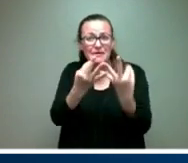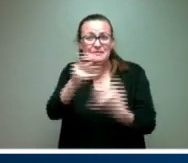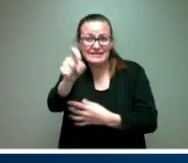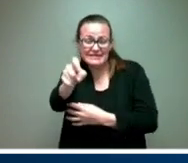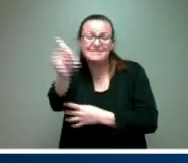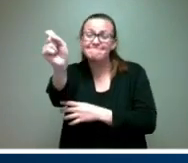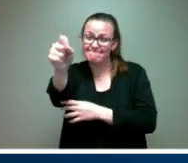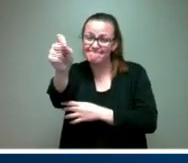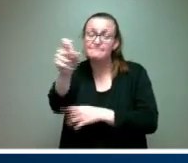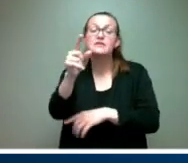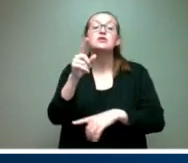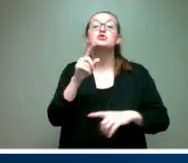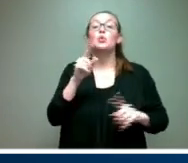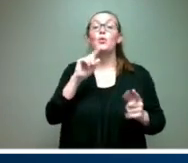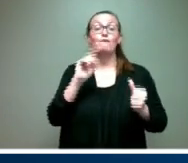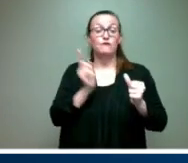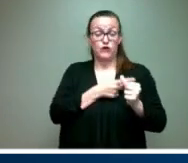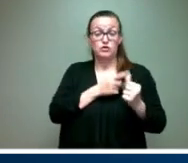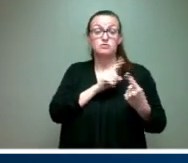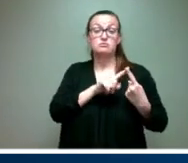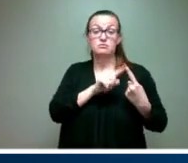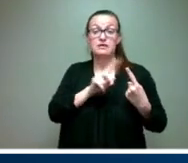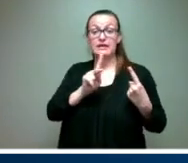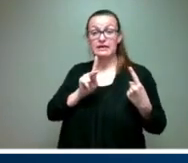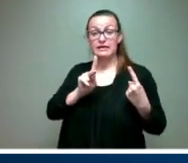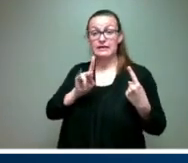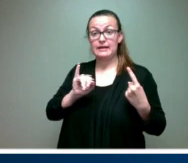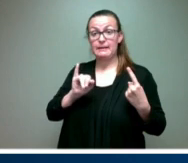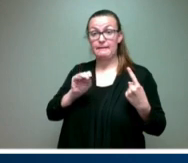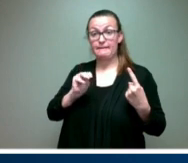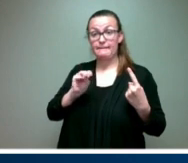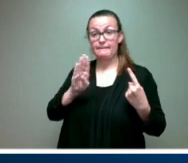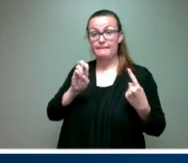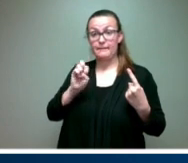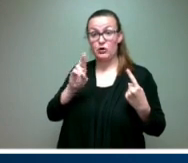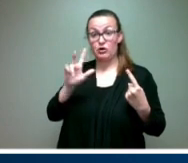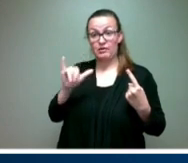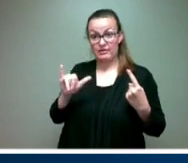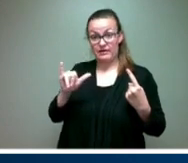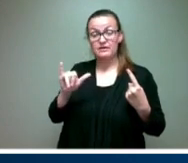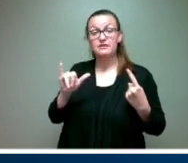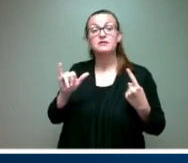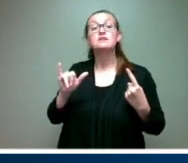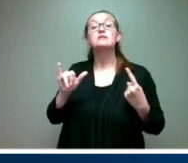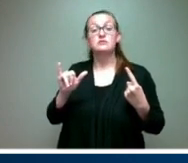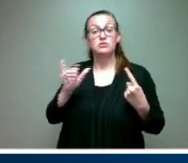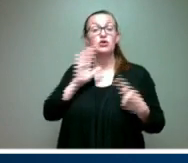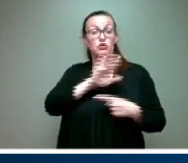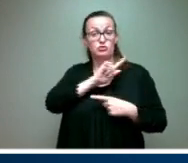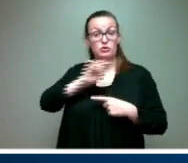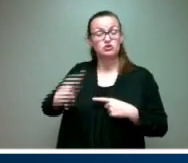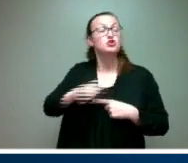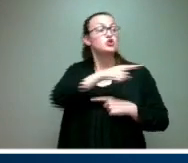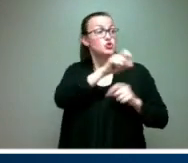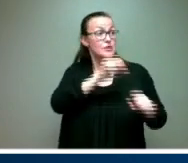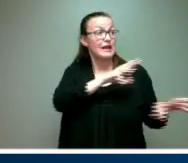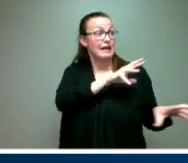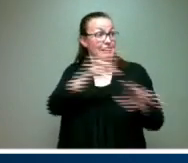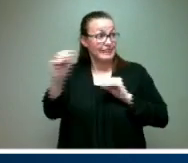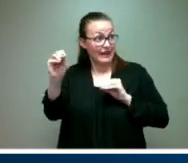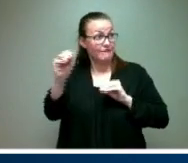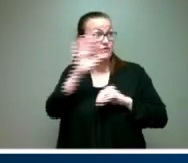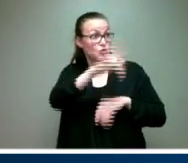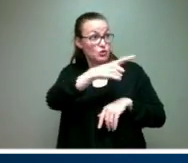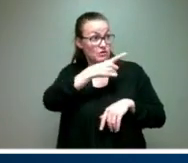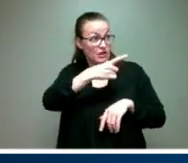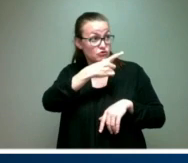question, when she can leave on her lunch break, she can actually leave on her lunch break and she can pick up at that time. She can pick